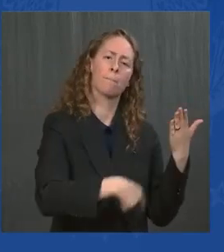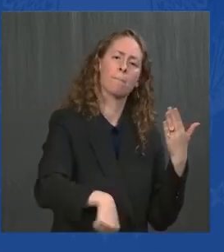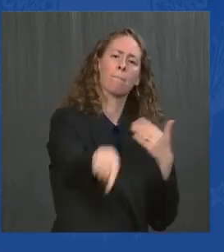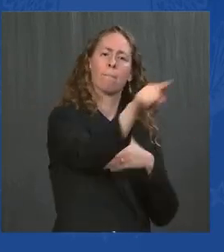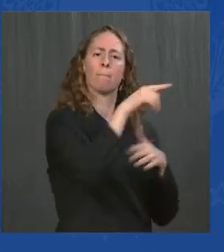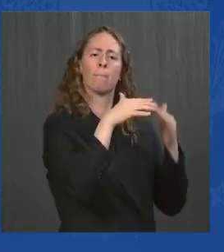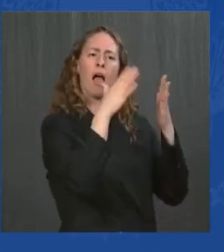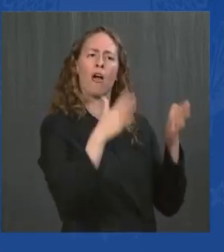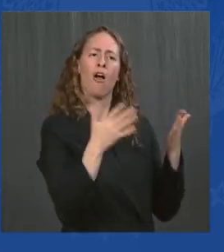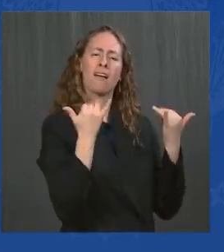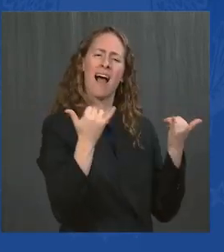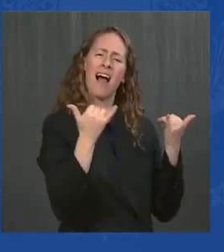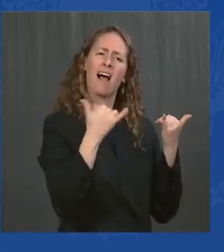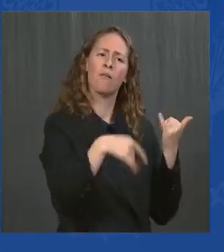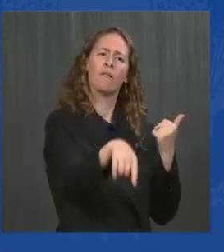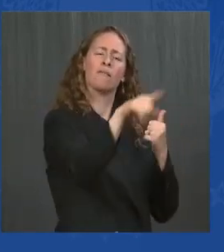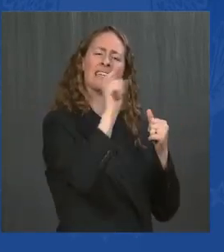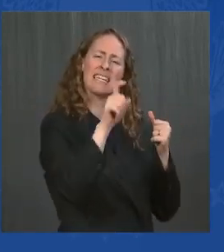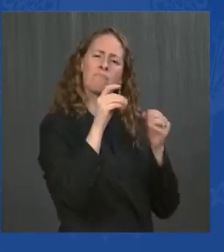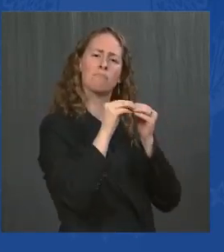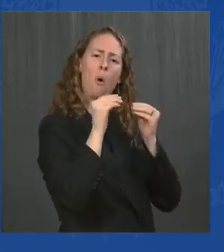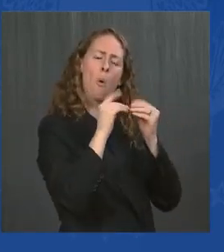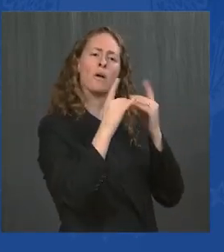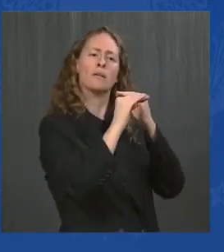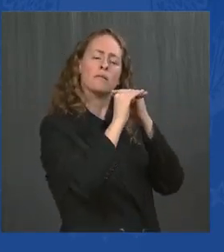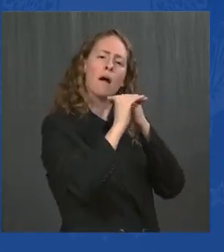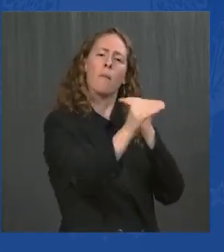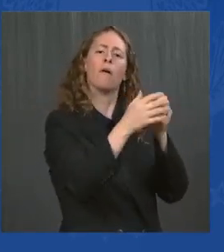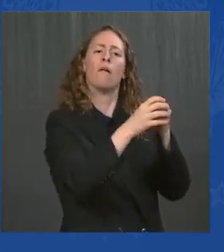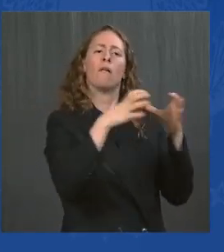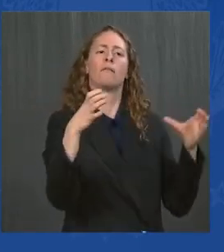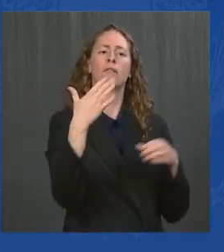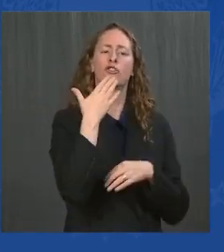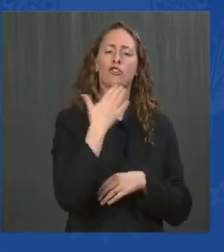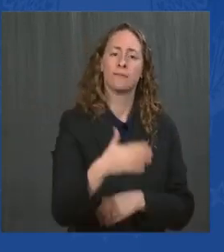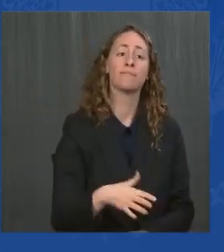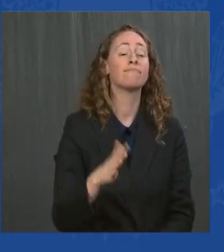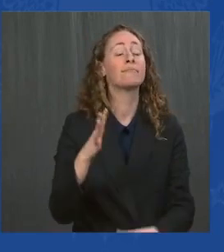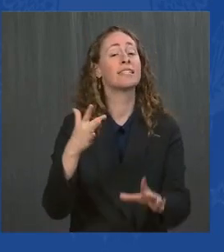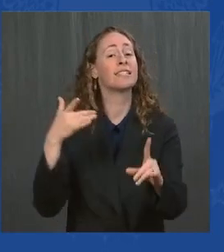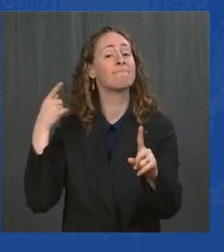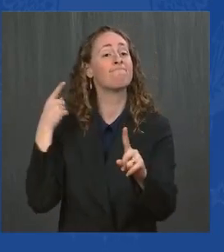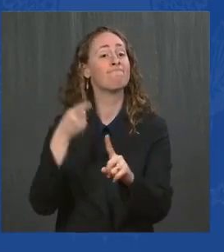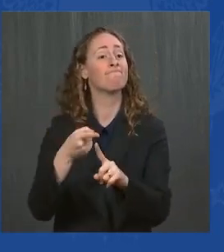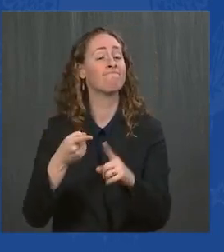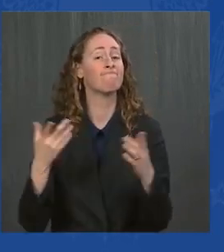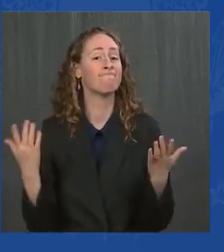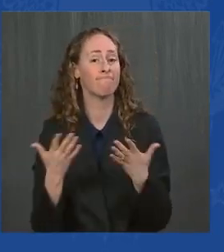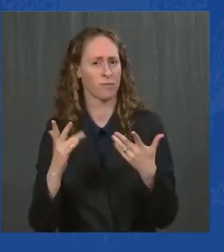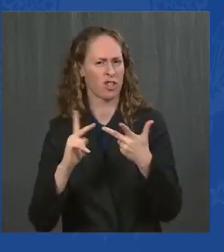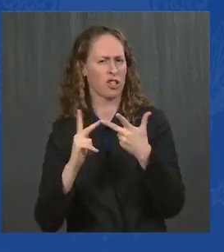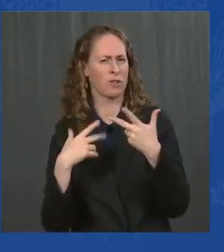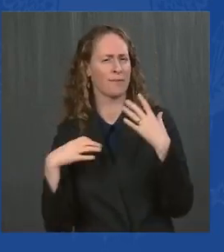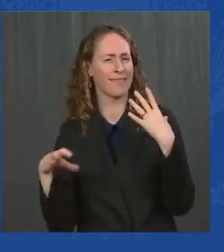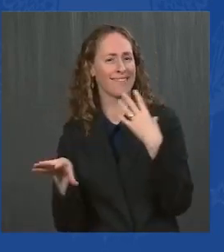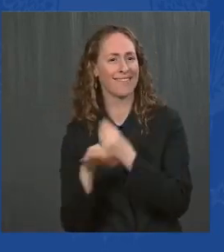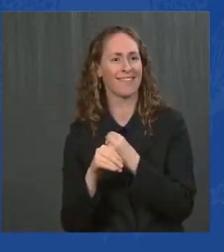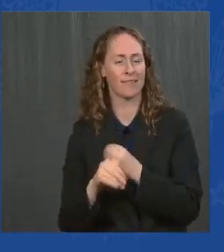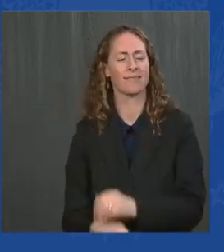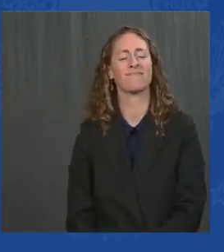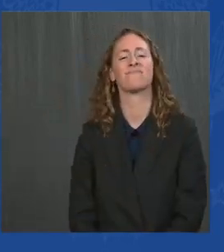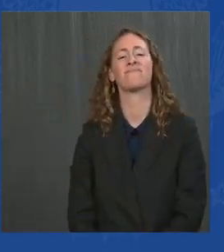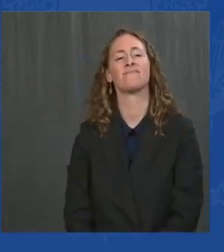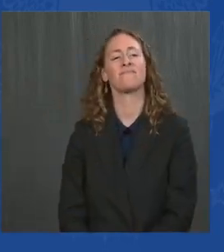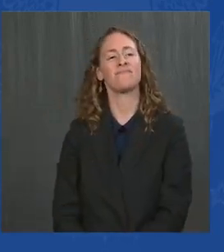stability as we move forward. Now, finally, third thing we need to do, all of us, is to